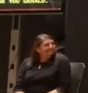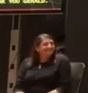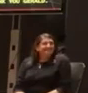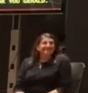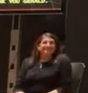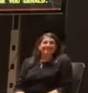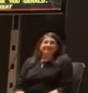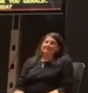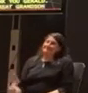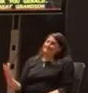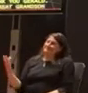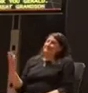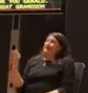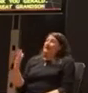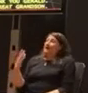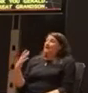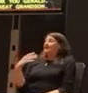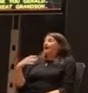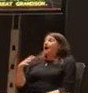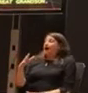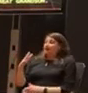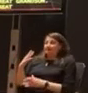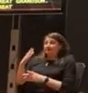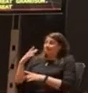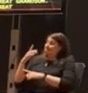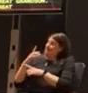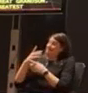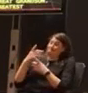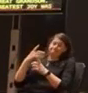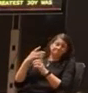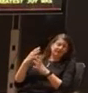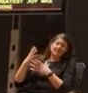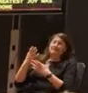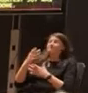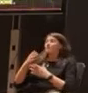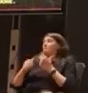The greatest joy was to get it done.